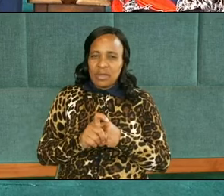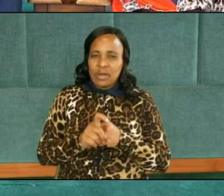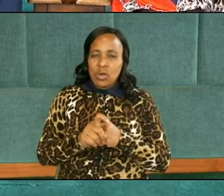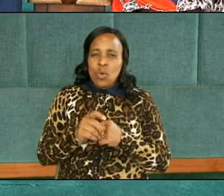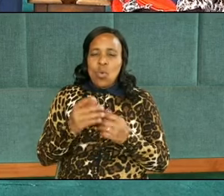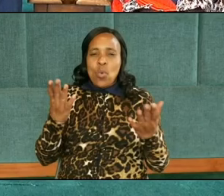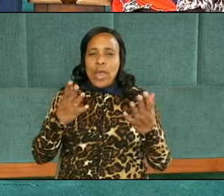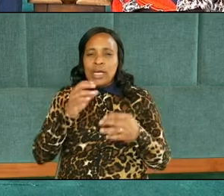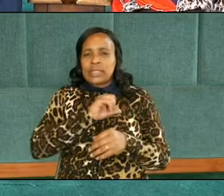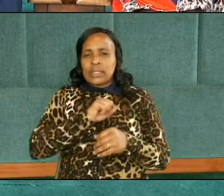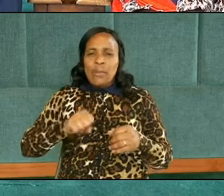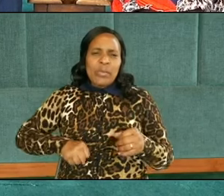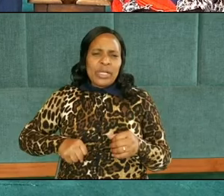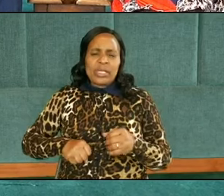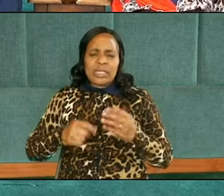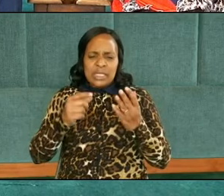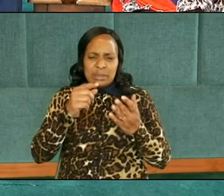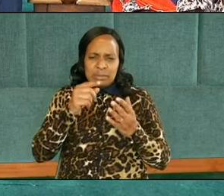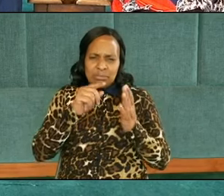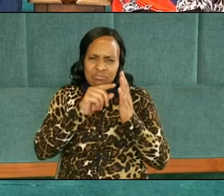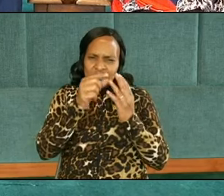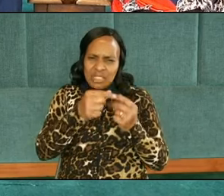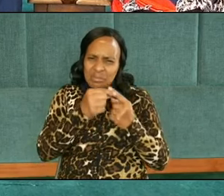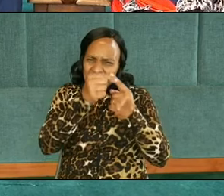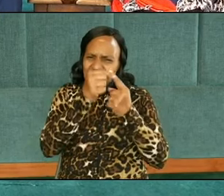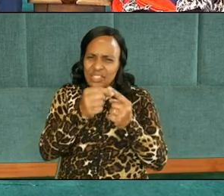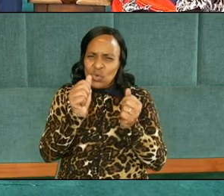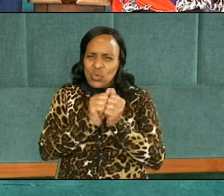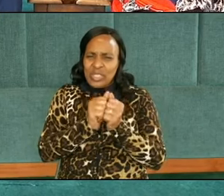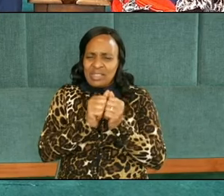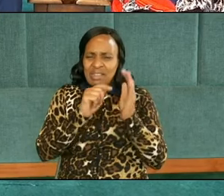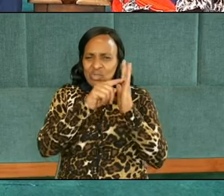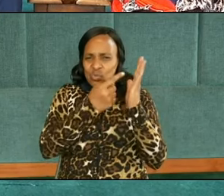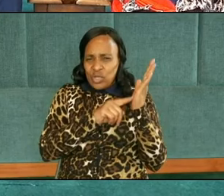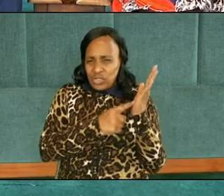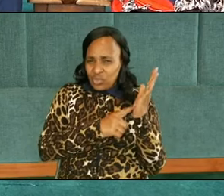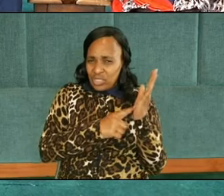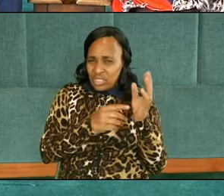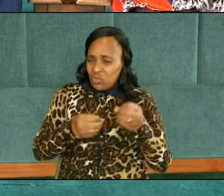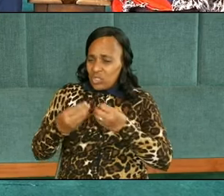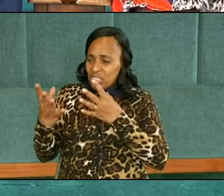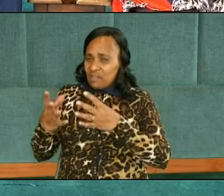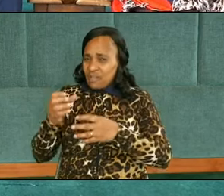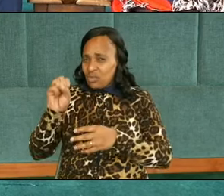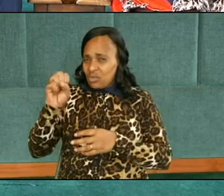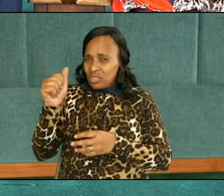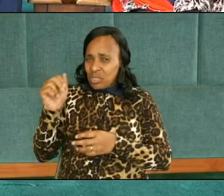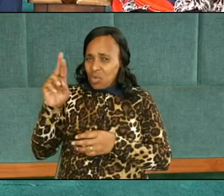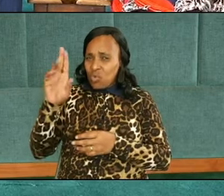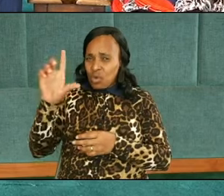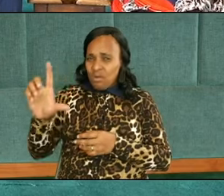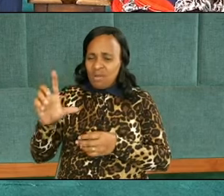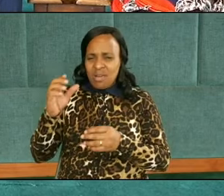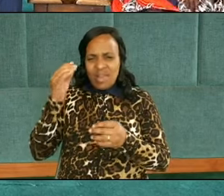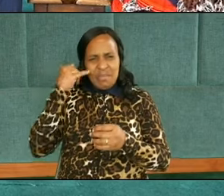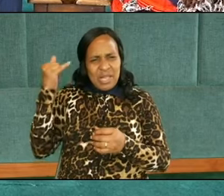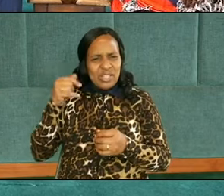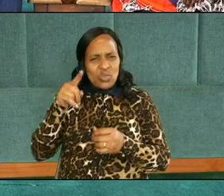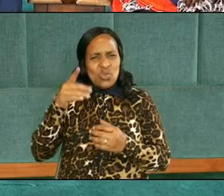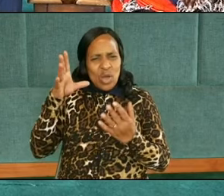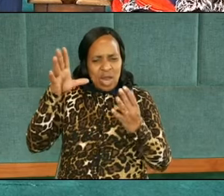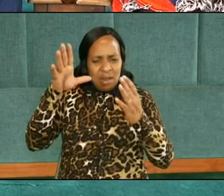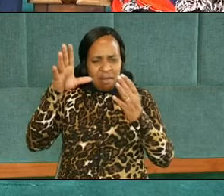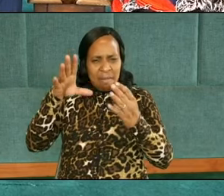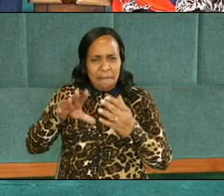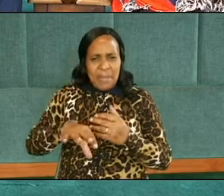Samuel was so specific on the instructions he gave to Saul. Imagine you've been anointed by God, yes? And then